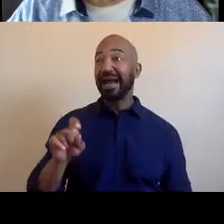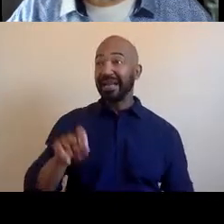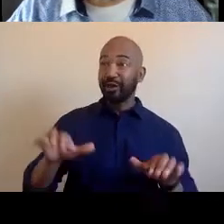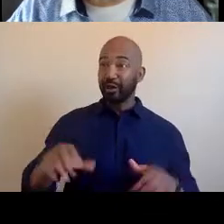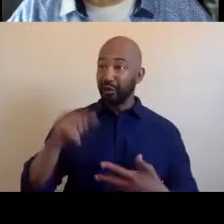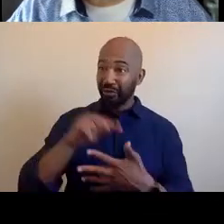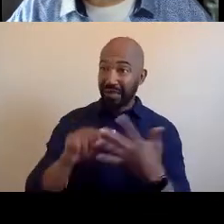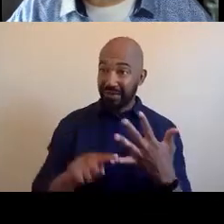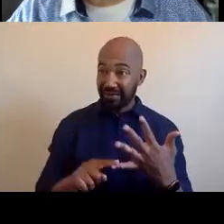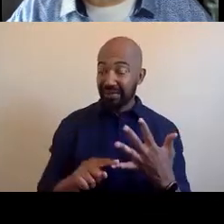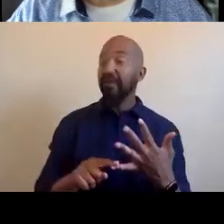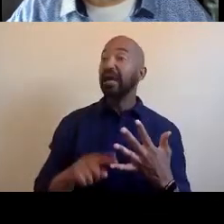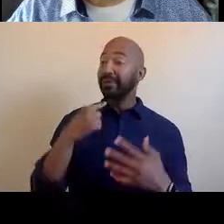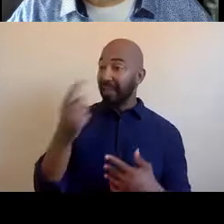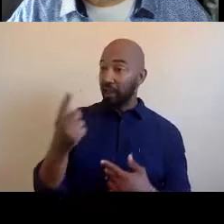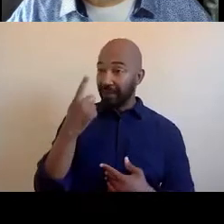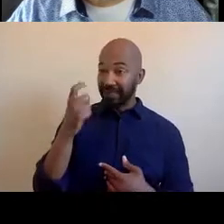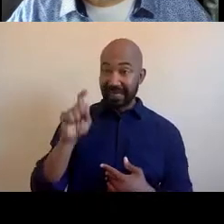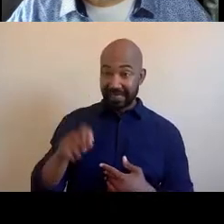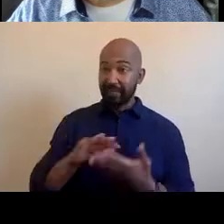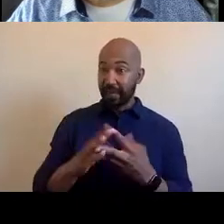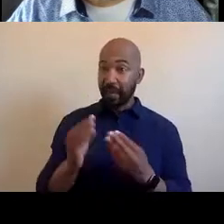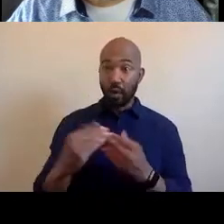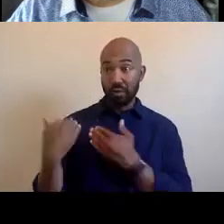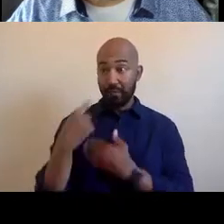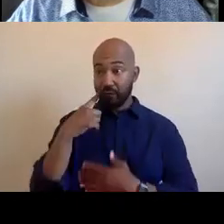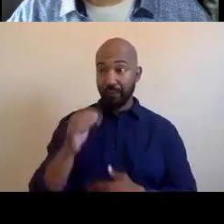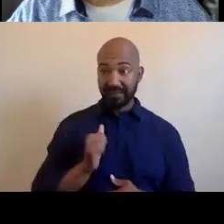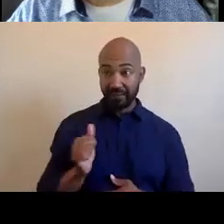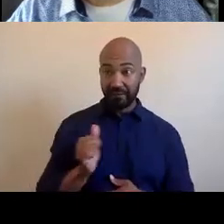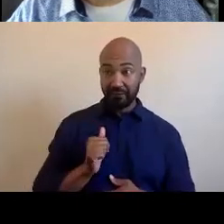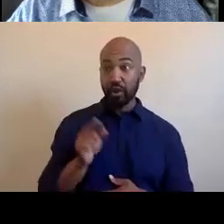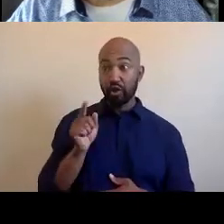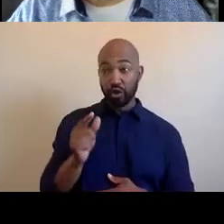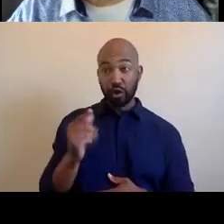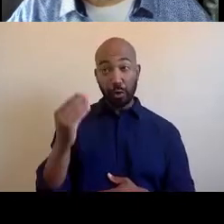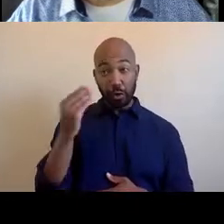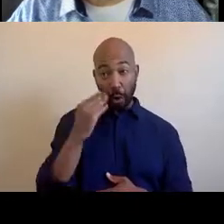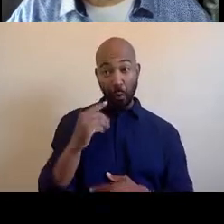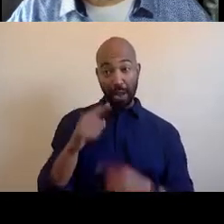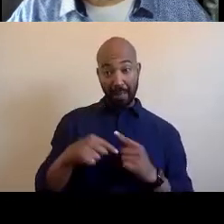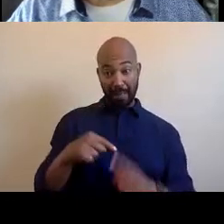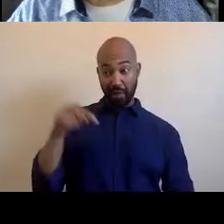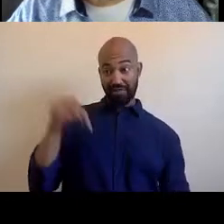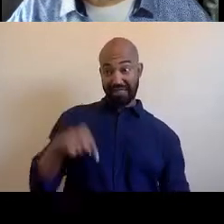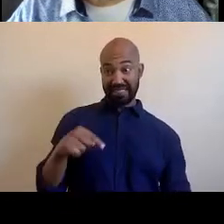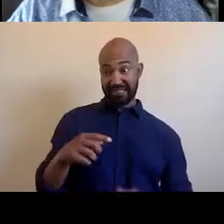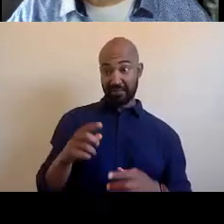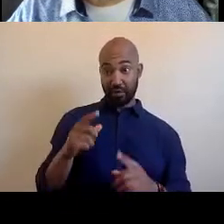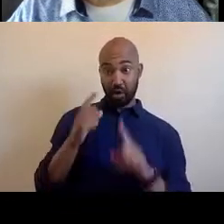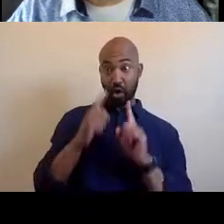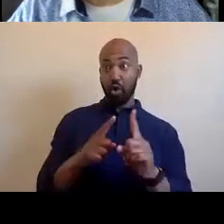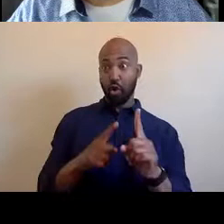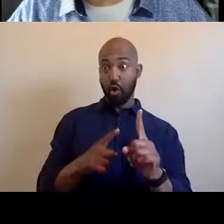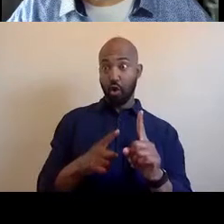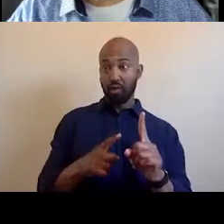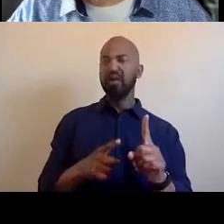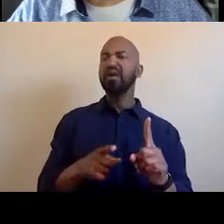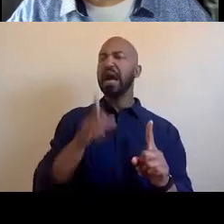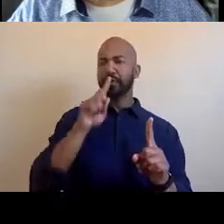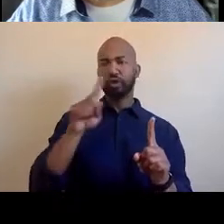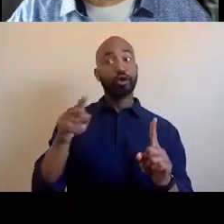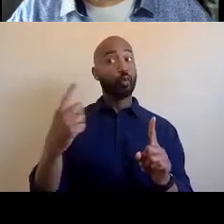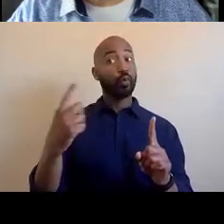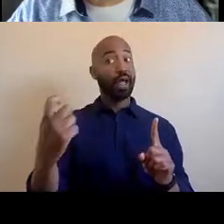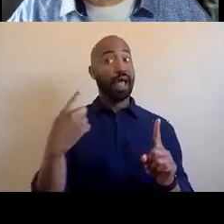responsible for myself. And the fact that you know this event about me now, I expect that you'll ask me about it, or